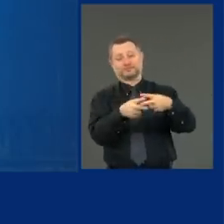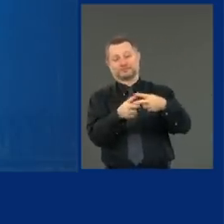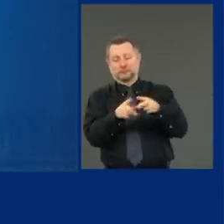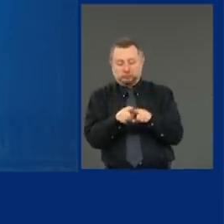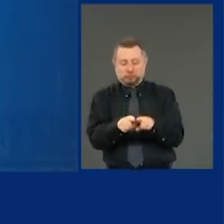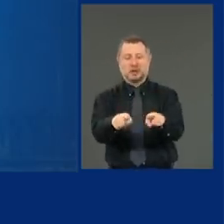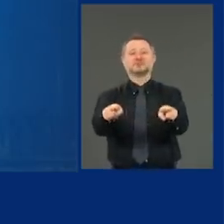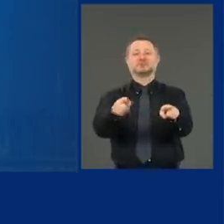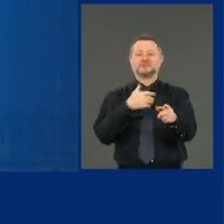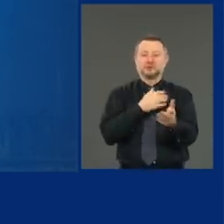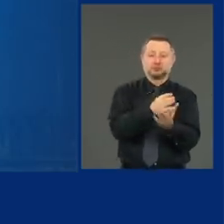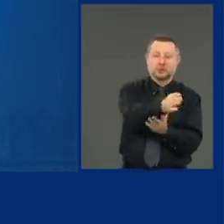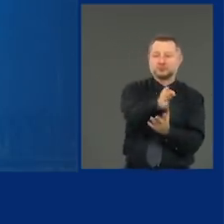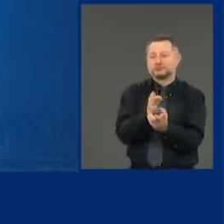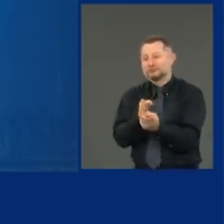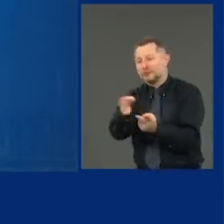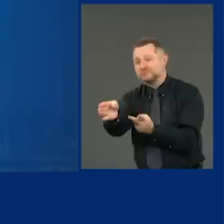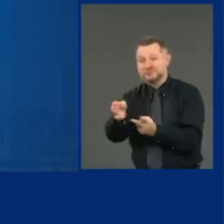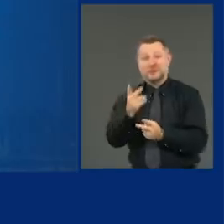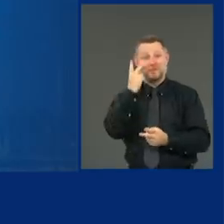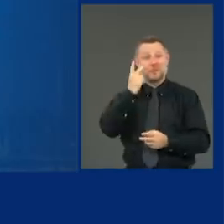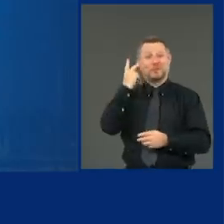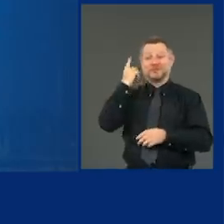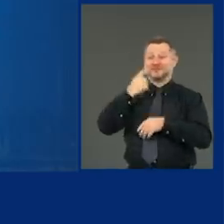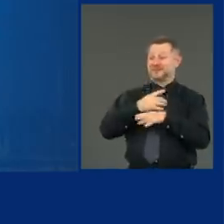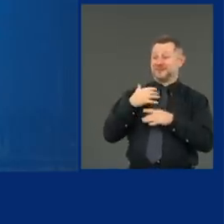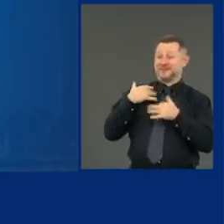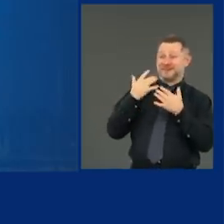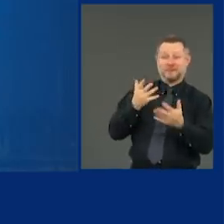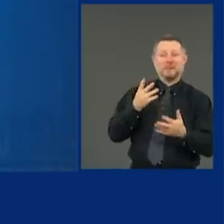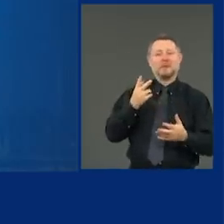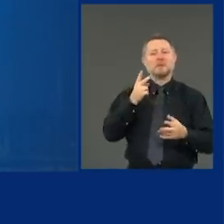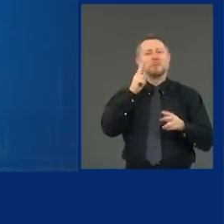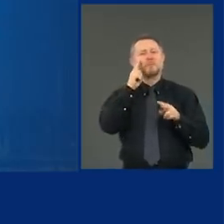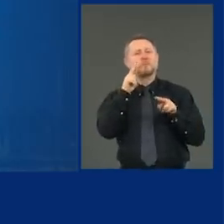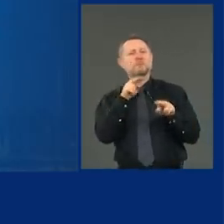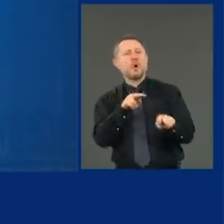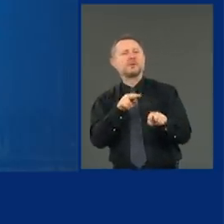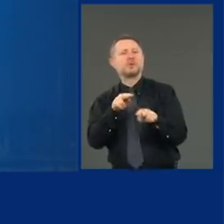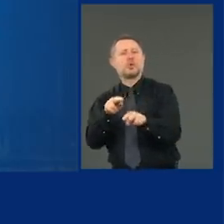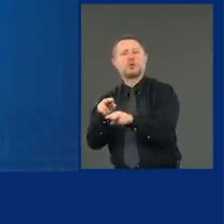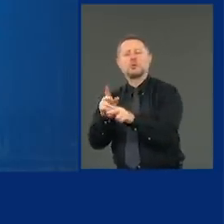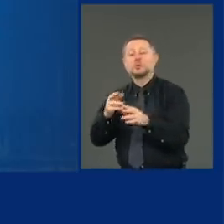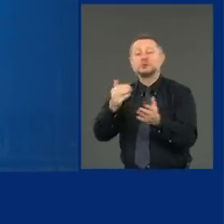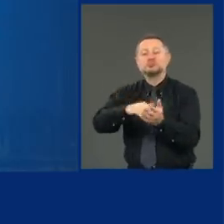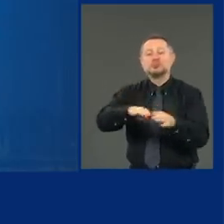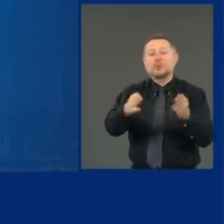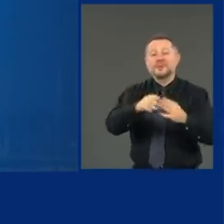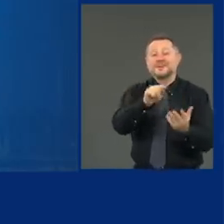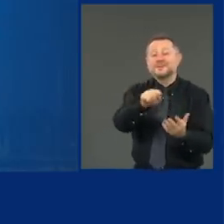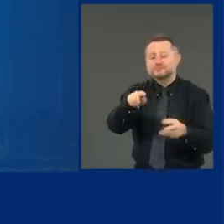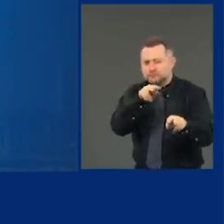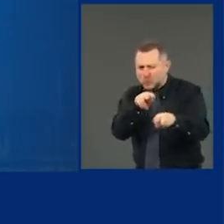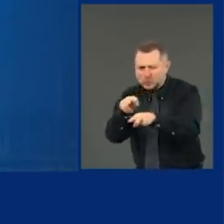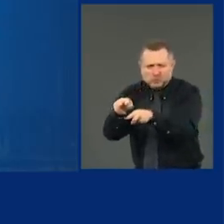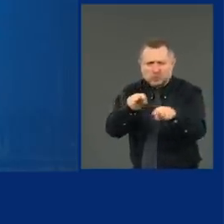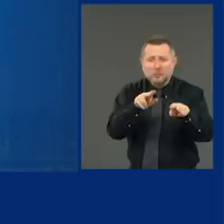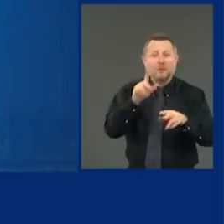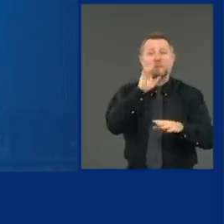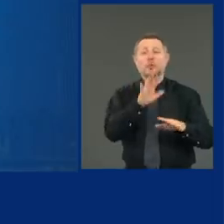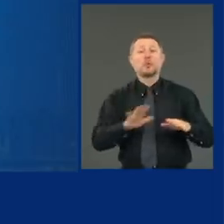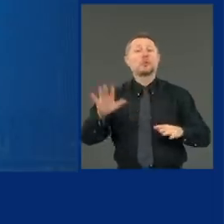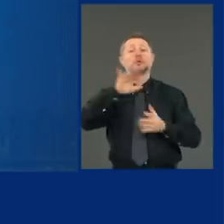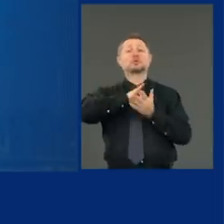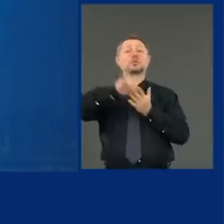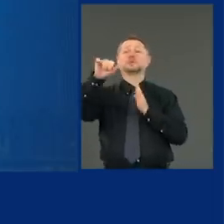1, monitor the reopenings. We're reopening in regions all across the state because regions are different all across the